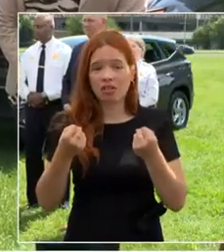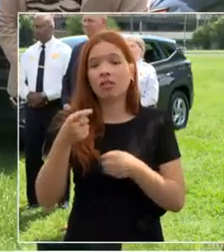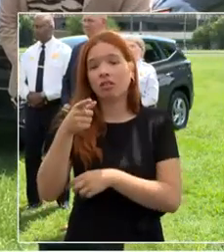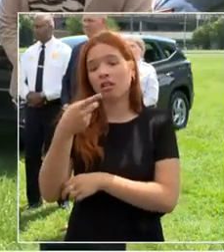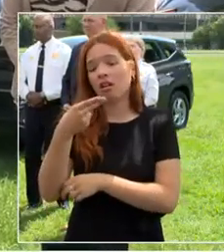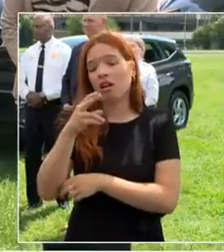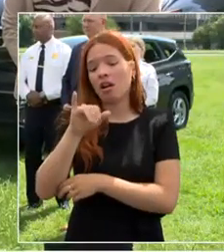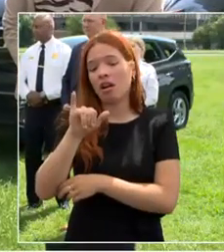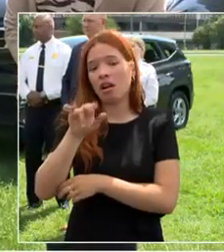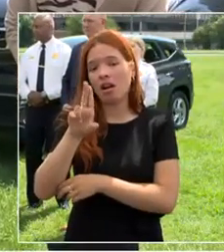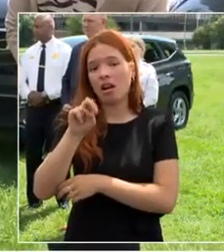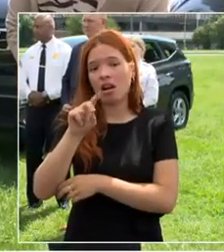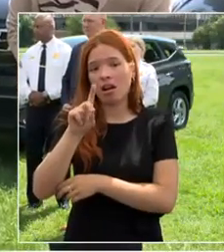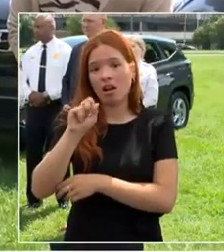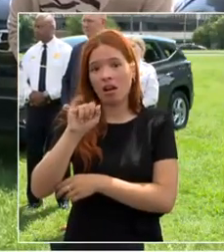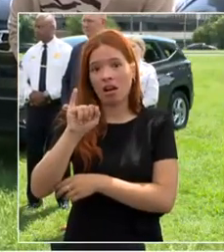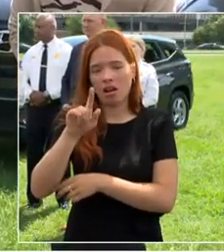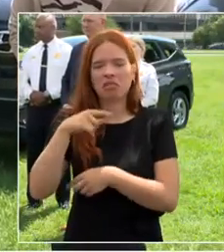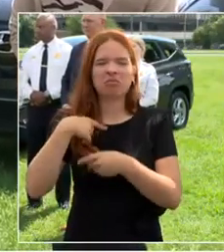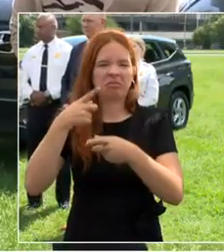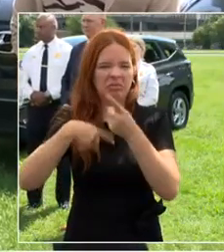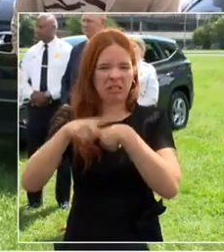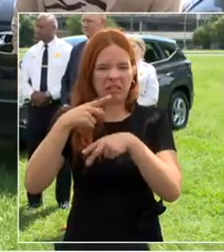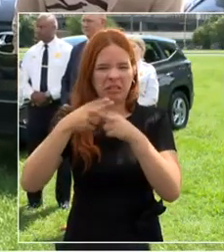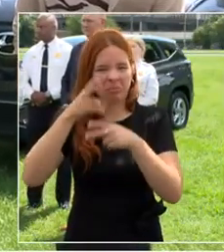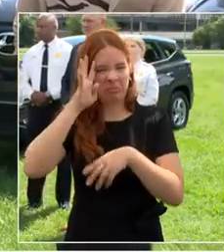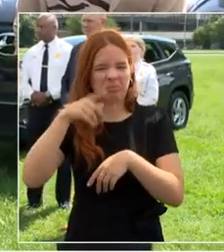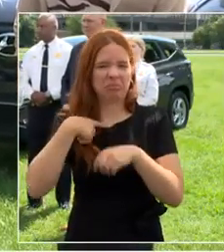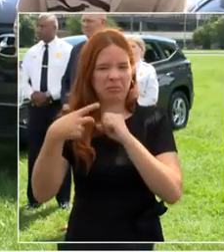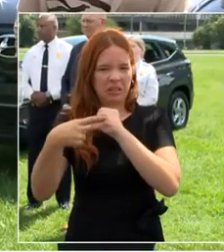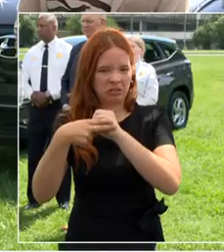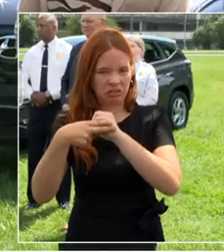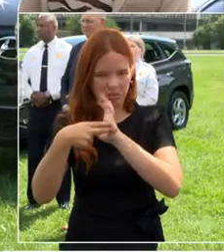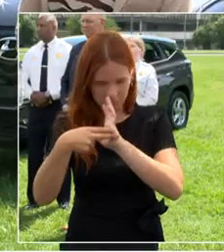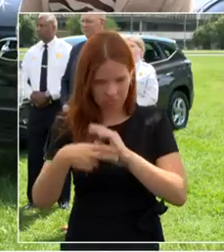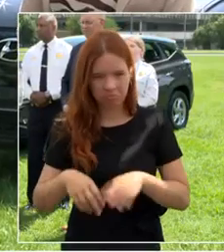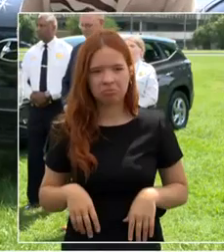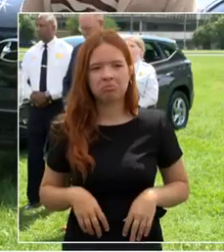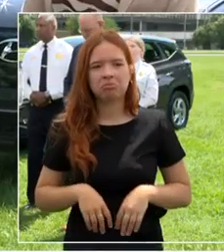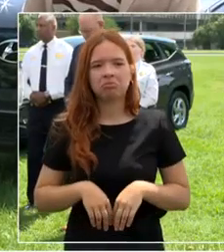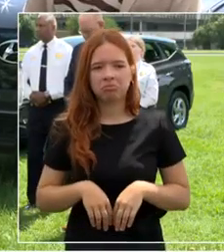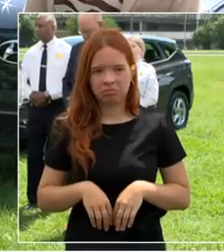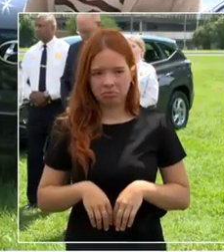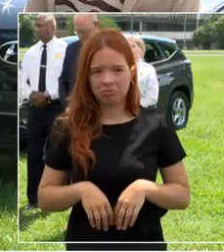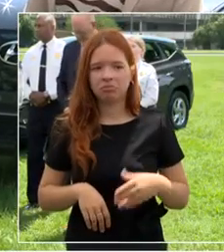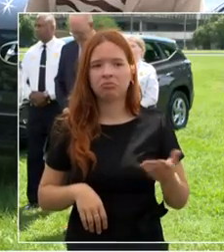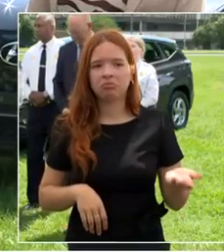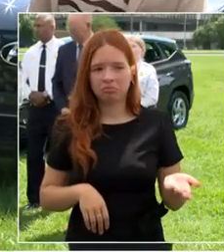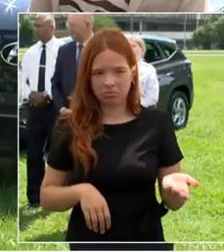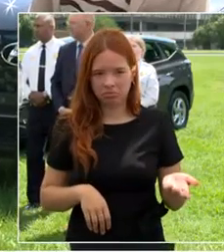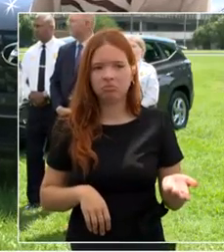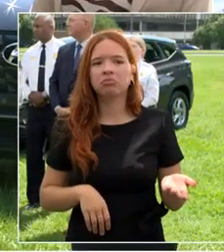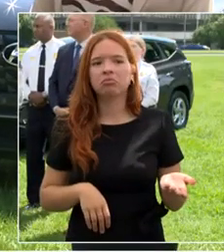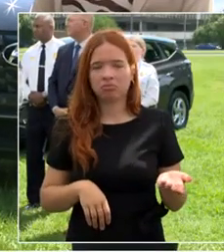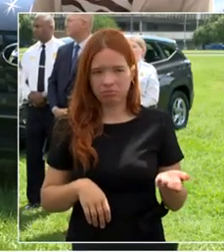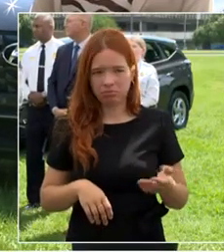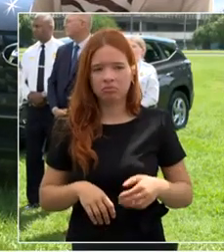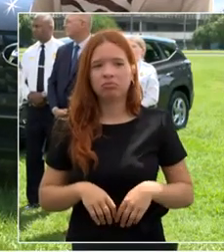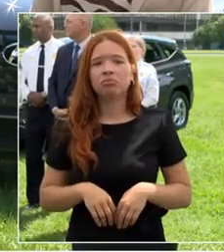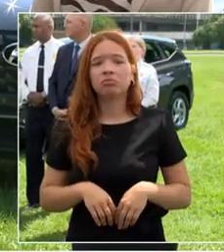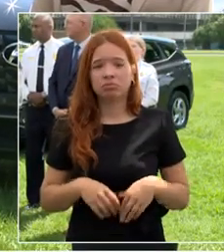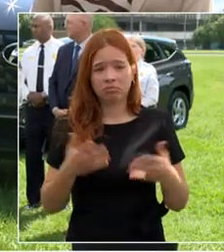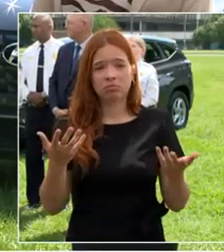7-year-old daughter's end-of-year class party, I discovered my car was stolen while parked in front of my home. A few weeks